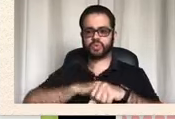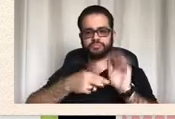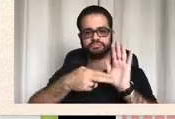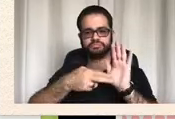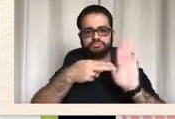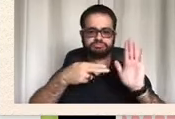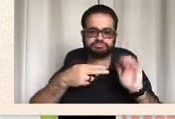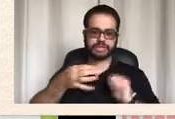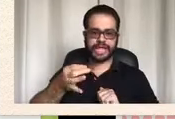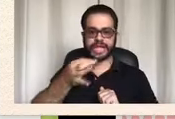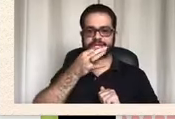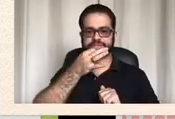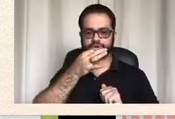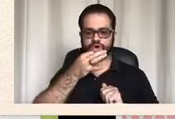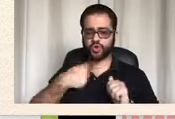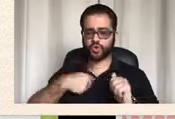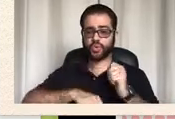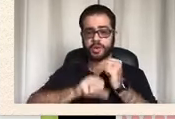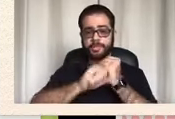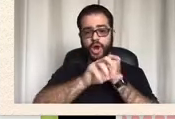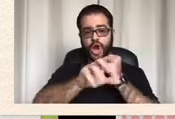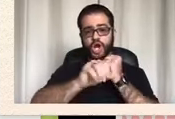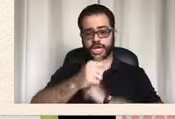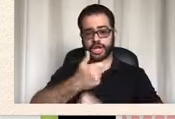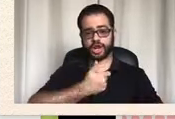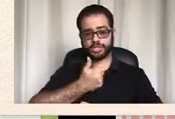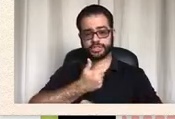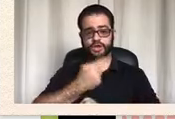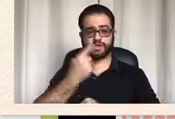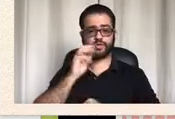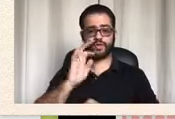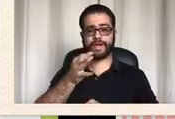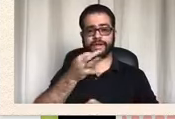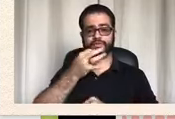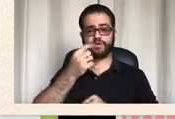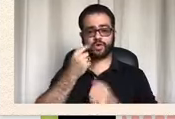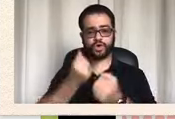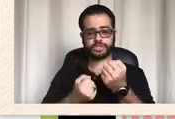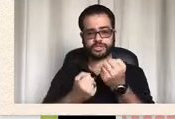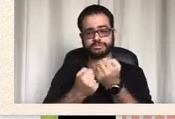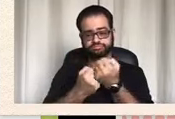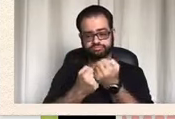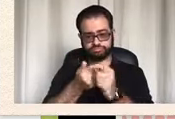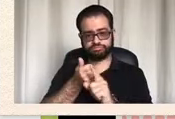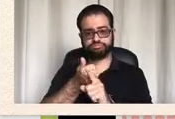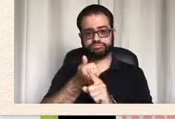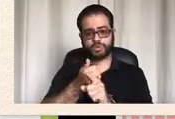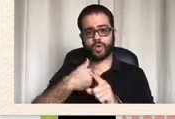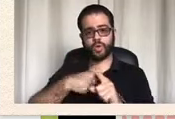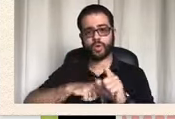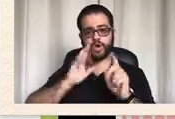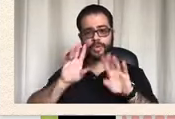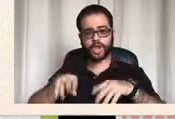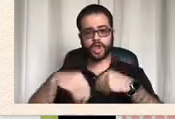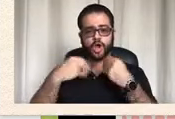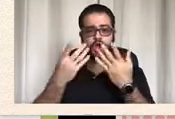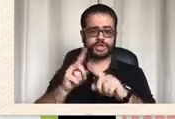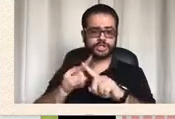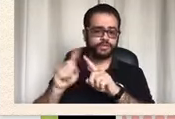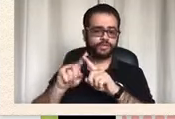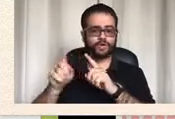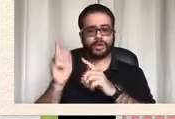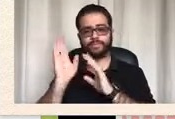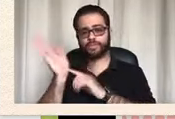ourselves as experts in the field of self-advocacy. We're going to be offering presentations and trainings